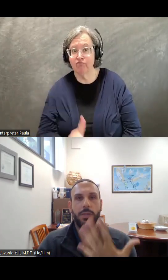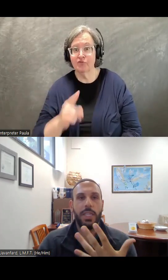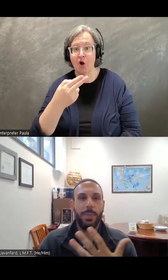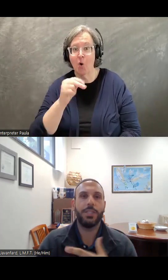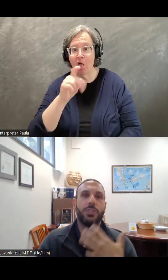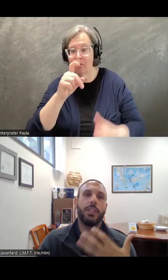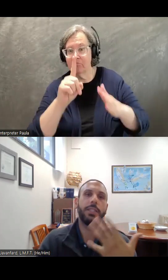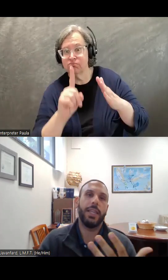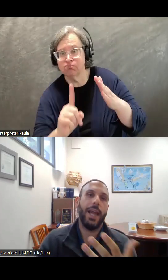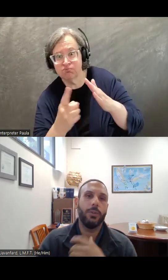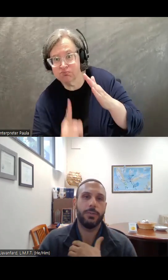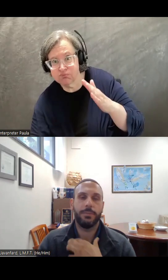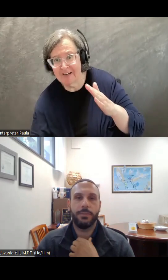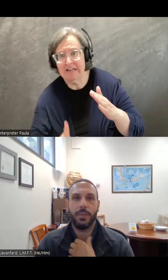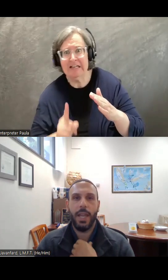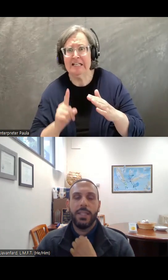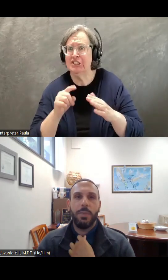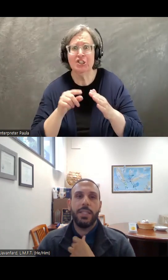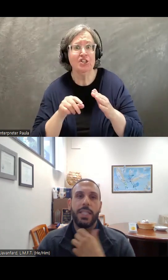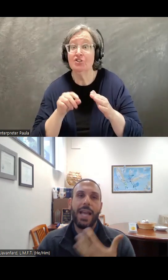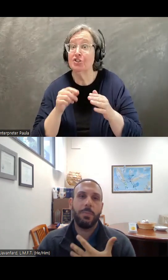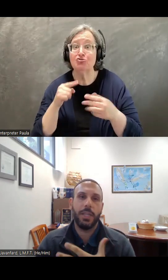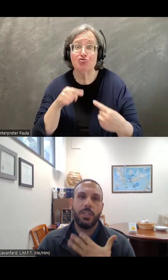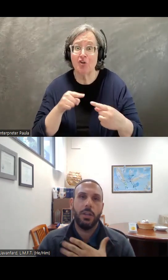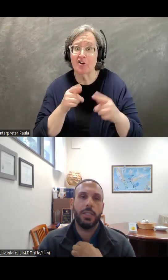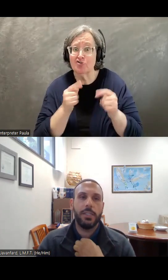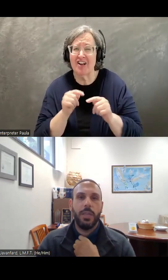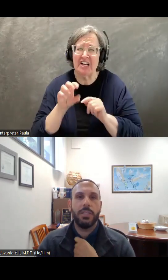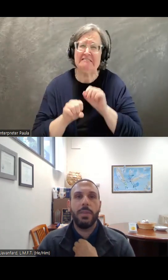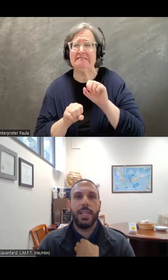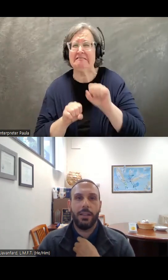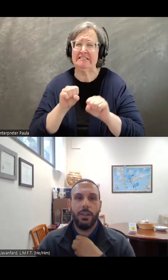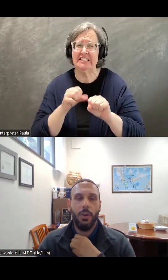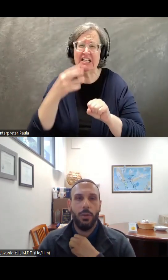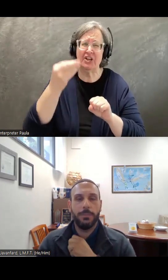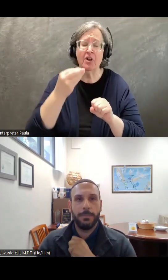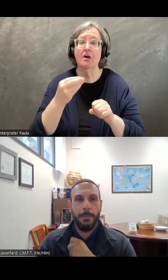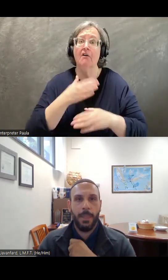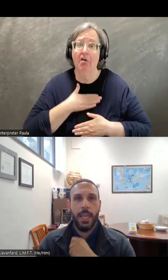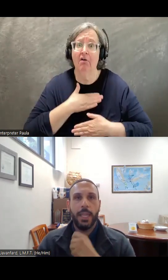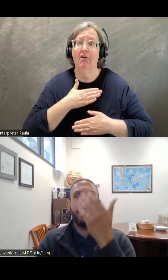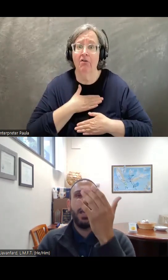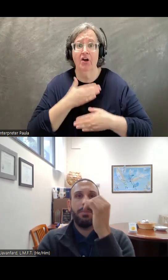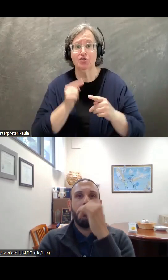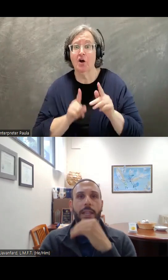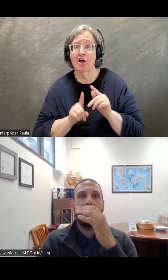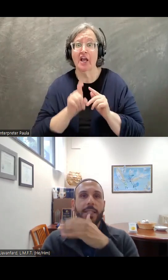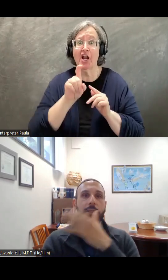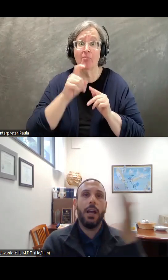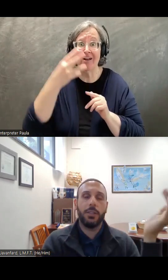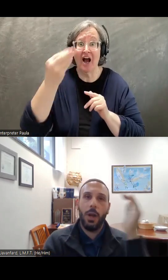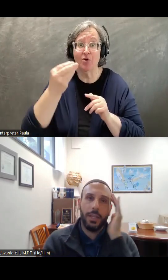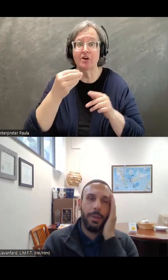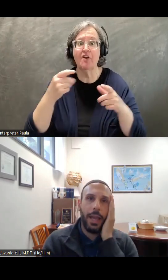hole is so deep, and he's struggling to get out. And as he begins gasping and struggling to be able to make it out of the hole, he looks up and